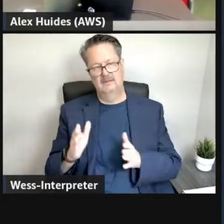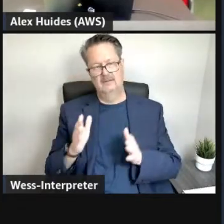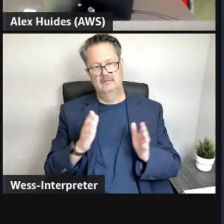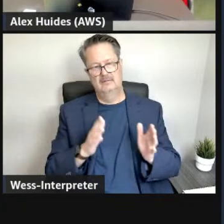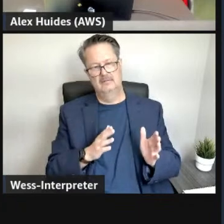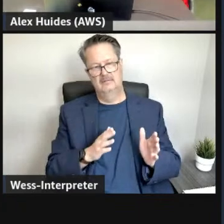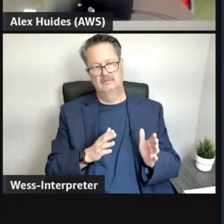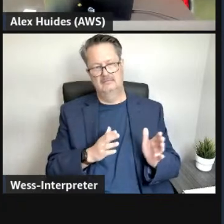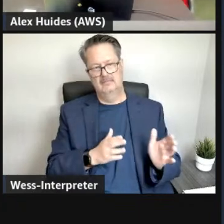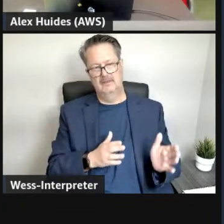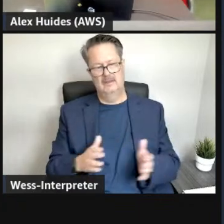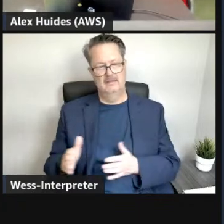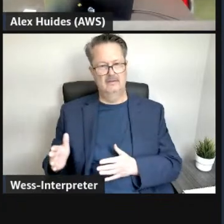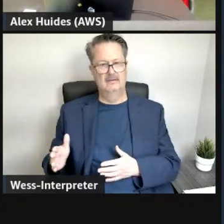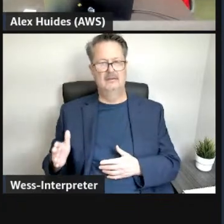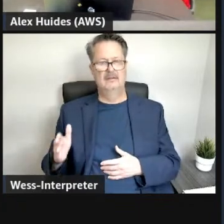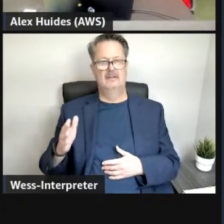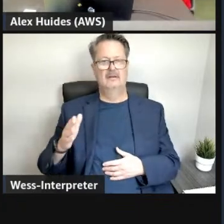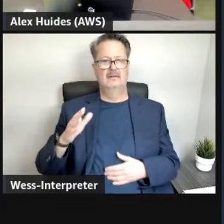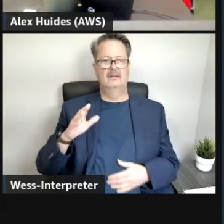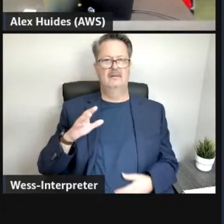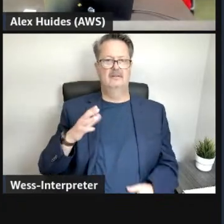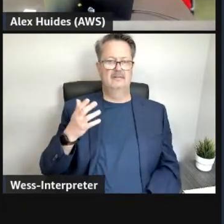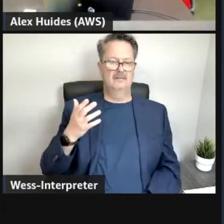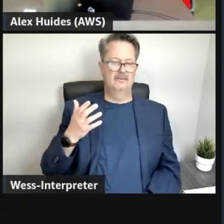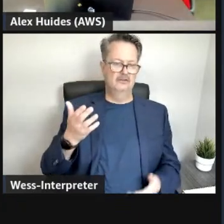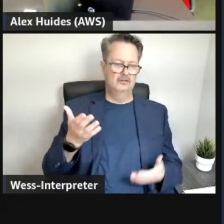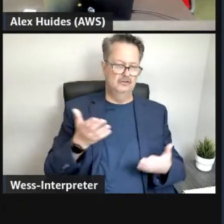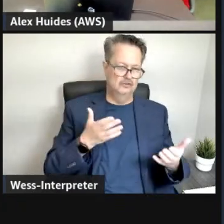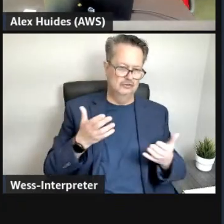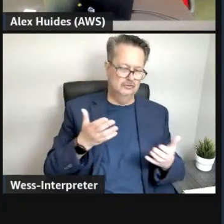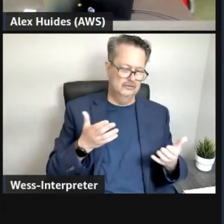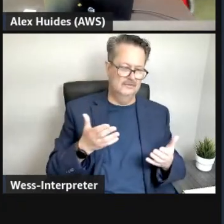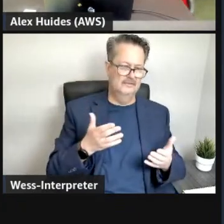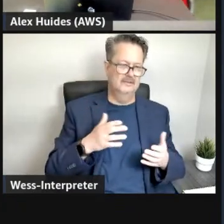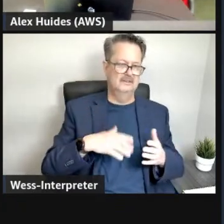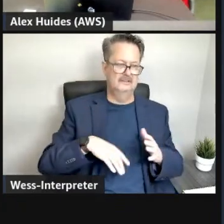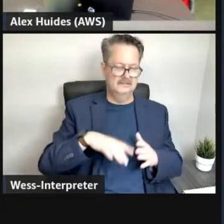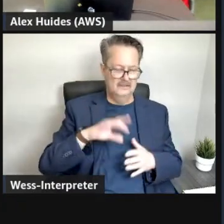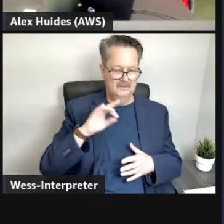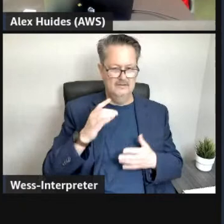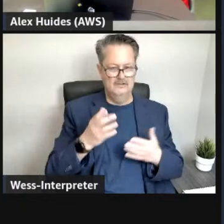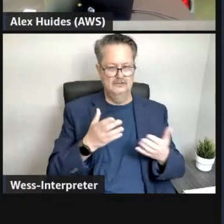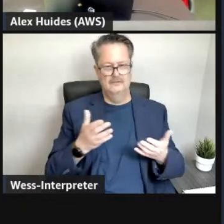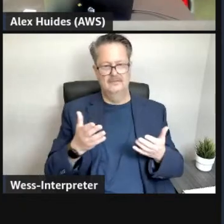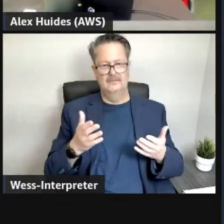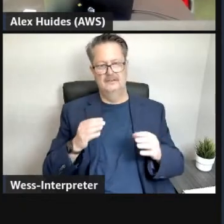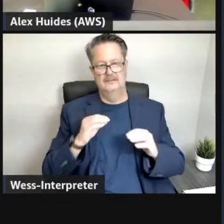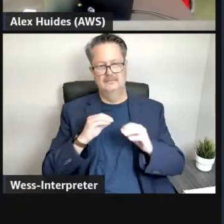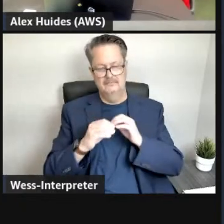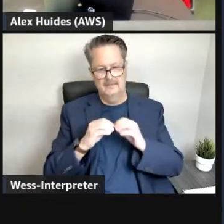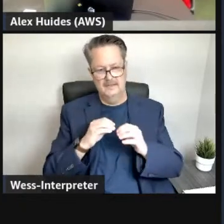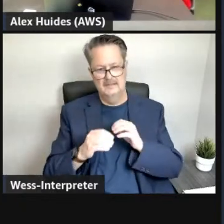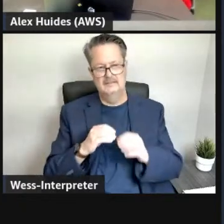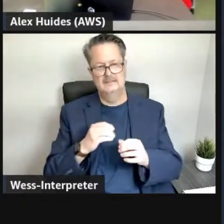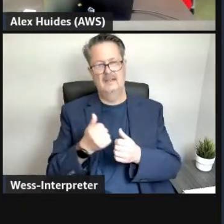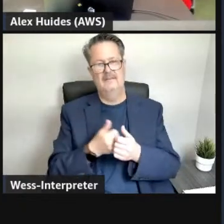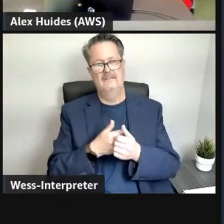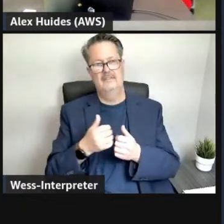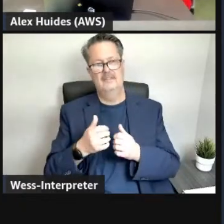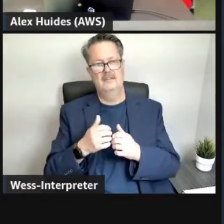dependency matrices come into play, service discovery, and everything that comes with managing microservices at